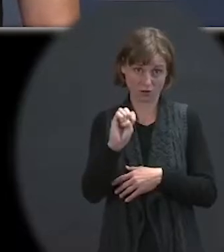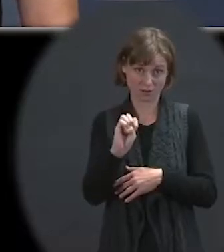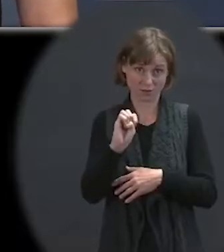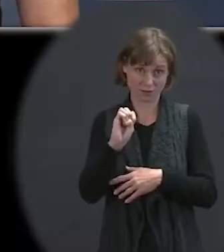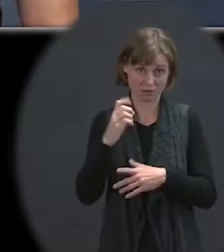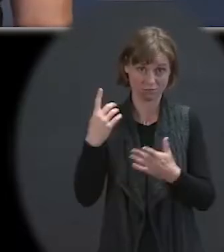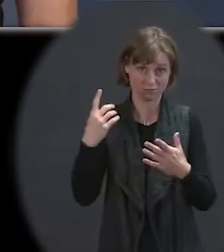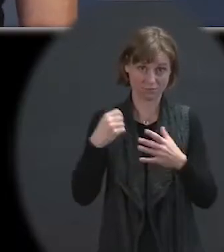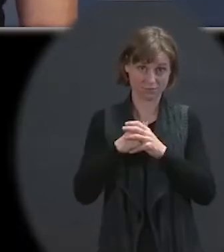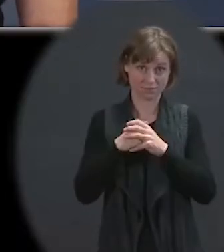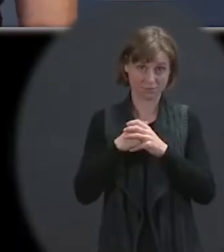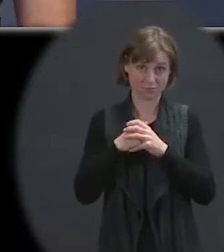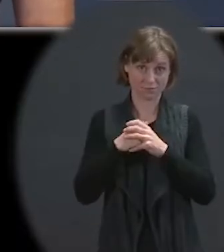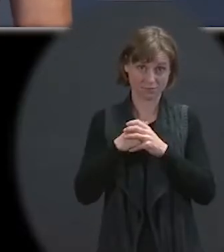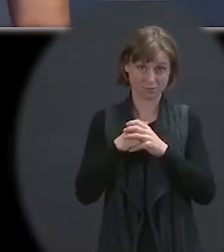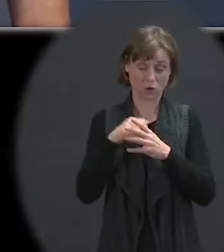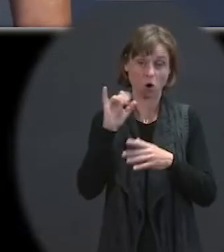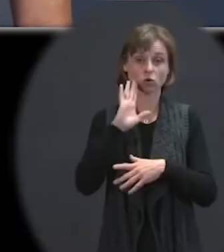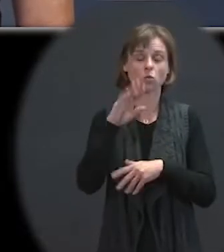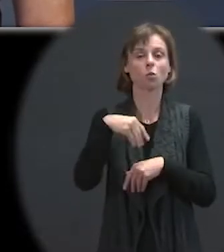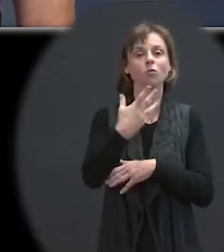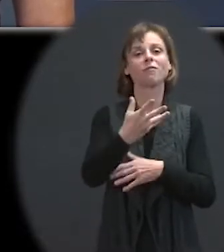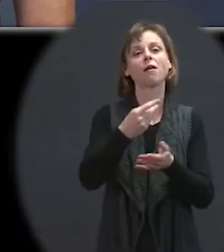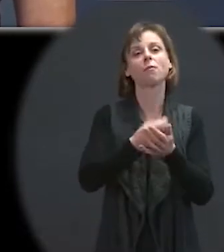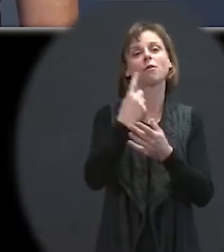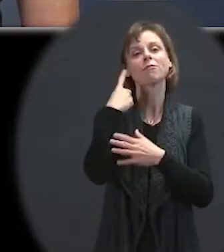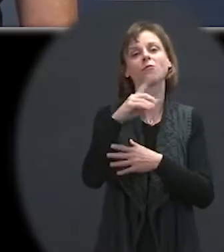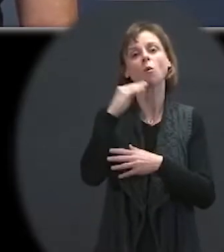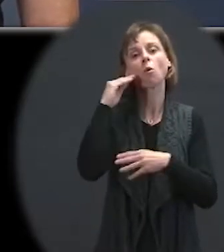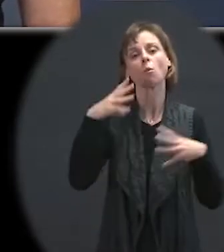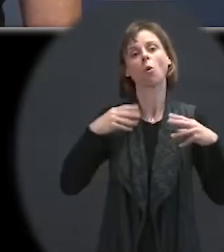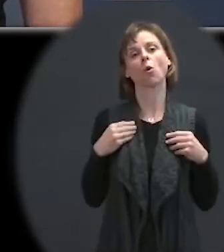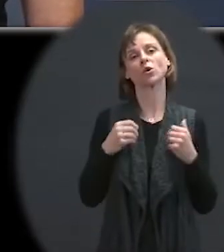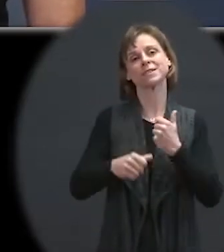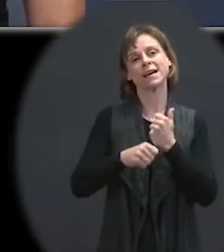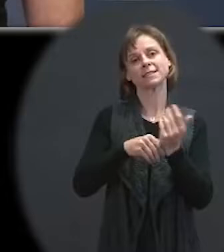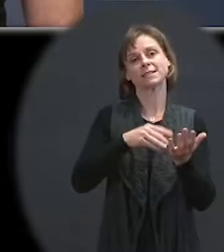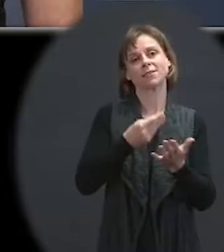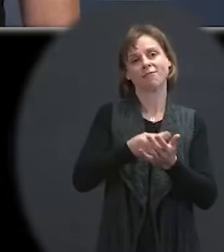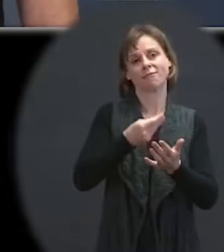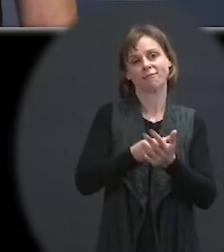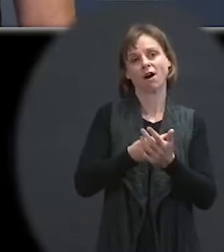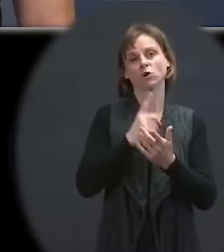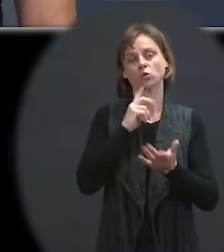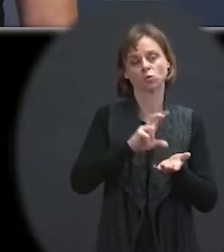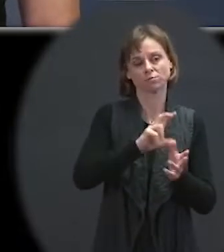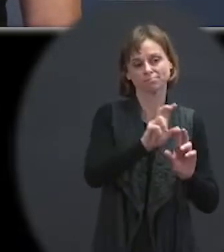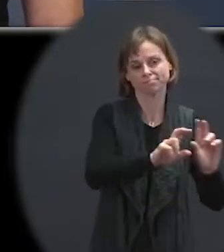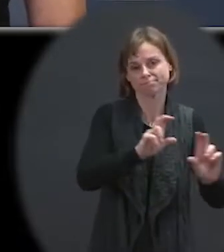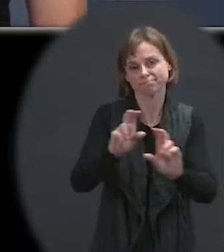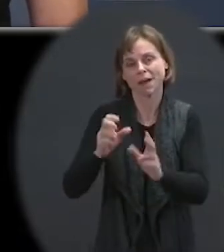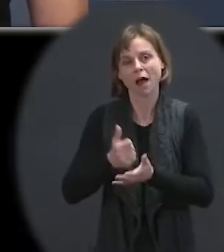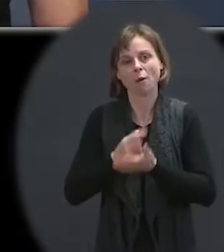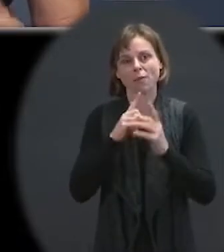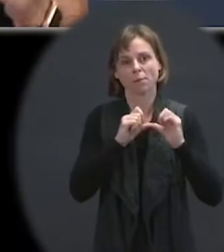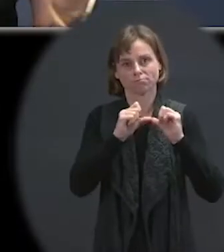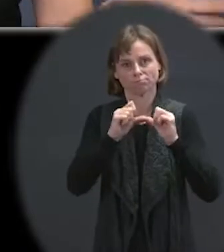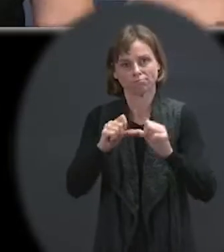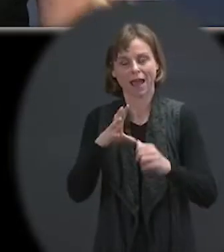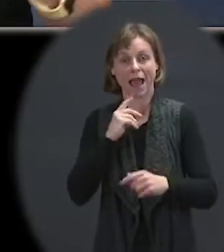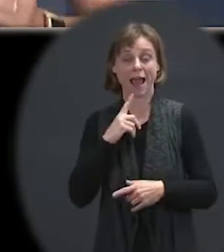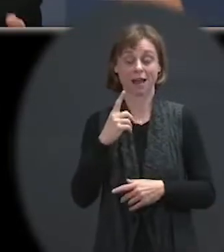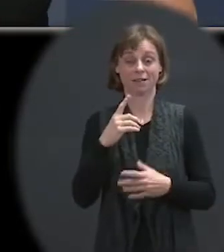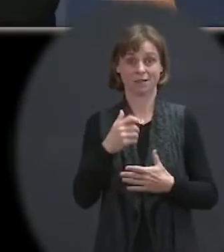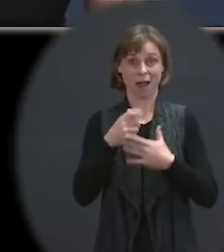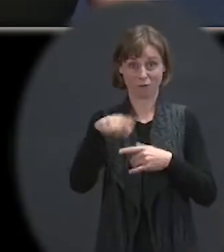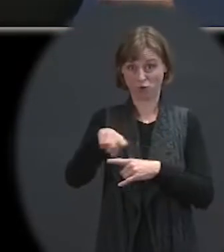provide $10 billion for the Homeowners Assistance Fund to help struggling homeowners keep up. And as part of the broader Build Back Better agenda, which I know you're